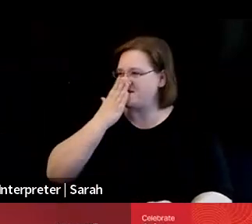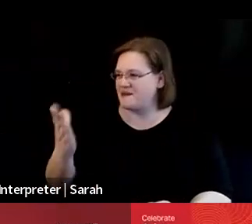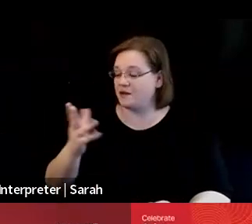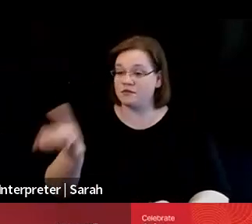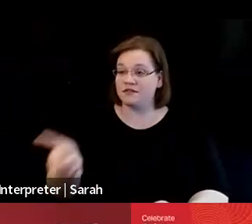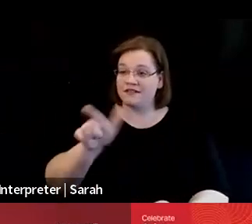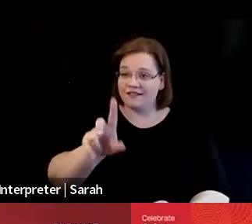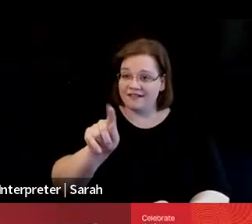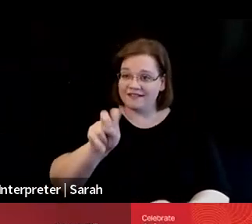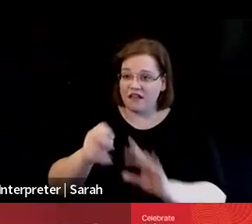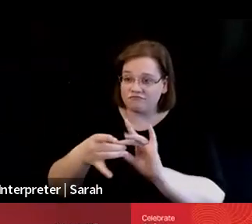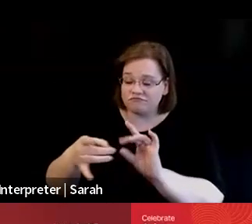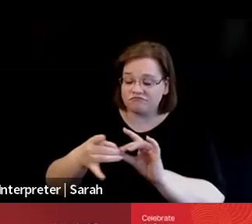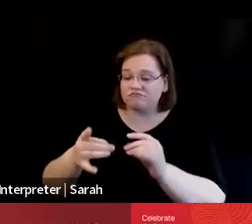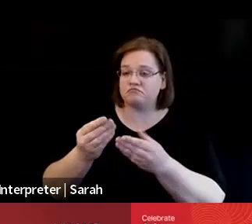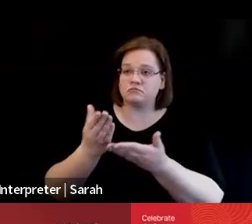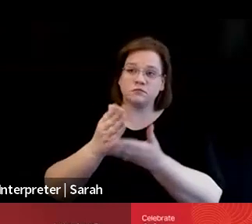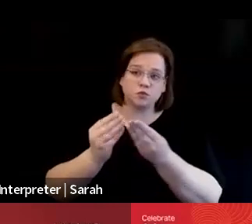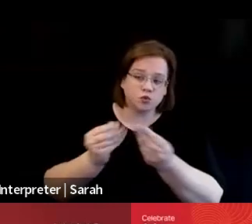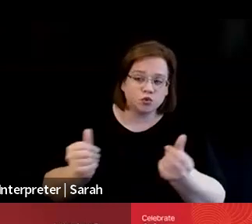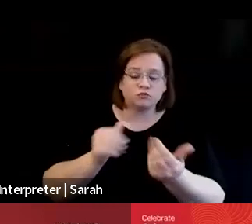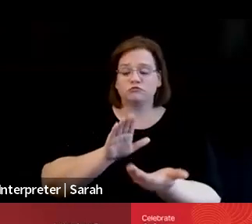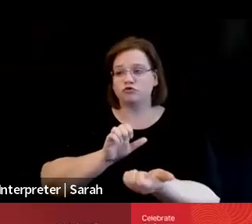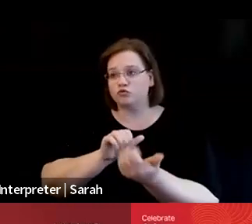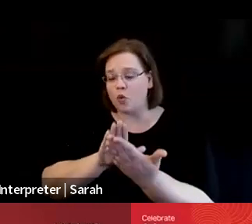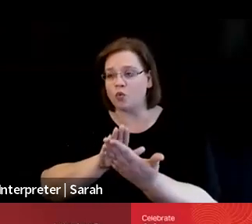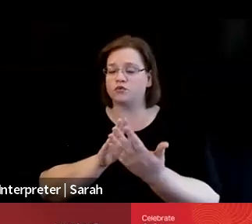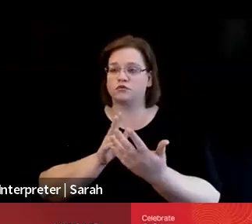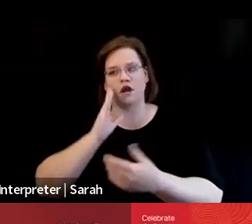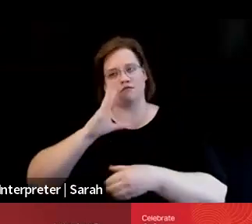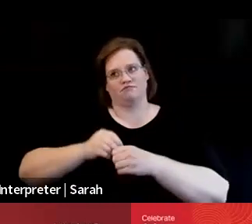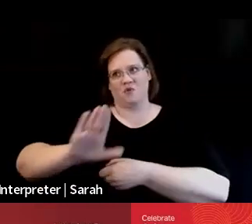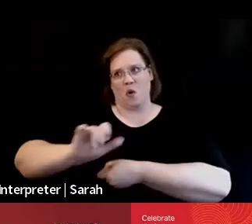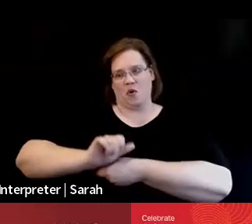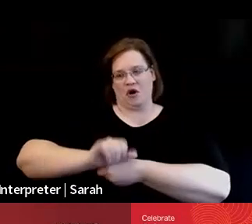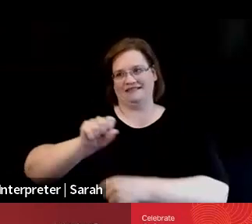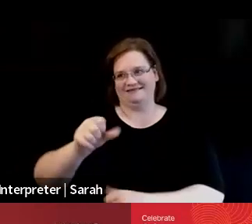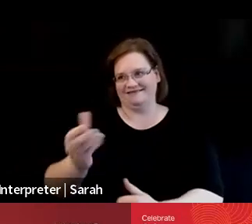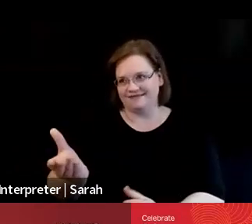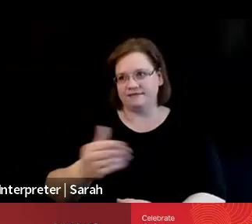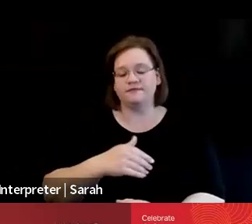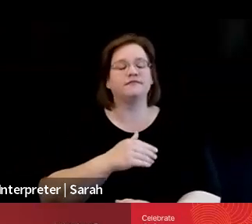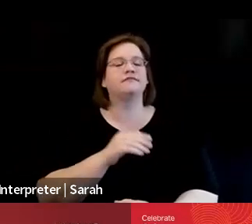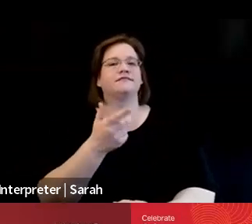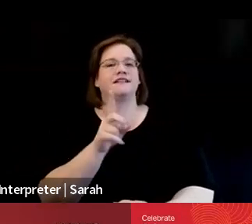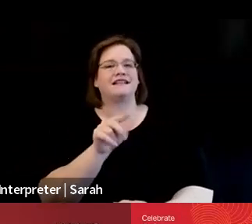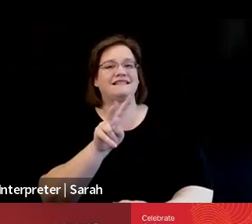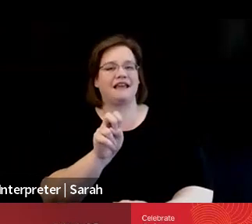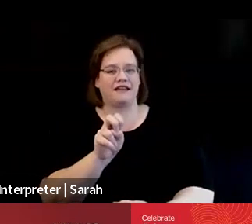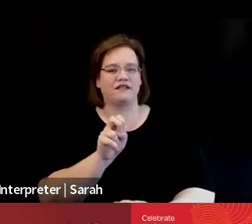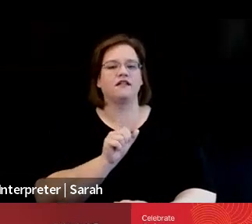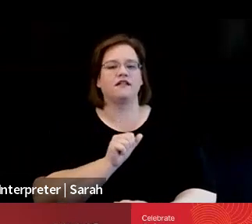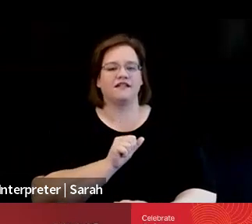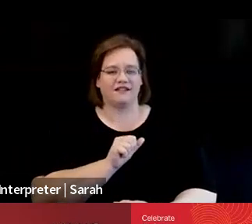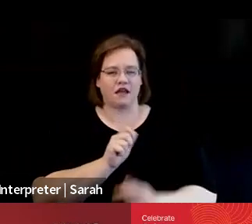things that we can do and healthcare organizations can do? I know it's a big part of the work you do. Yeah, so Gabriela, I'm gonna